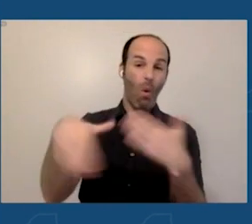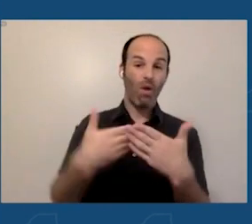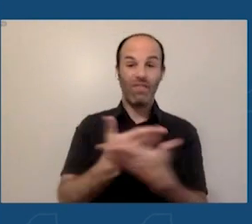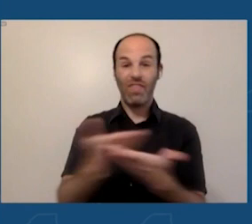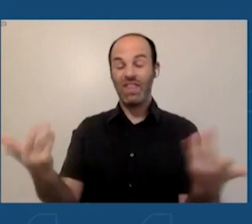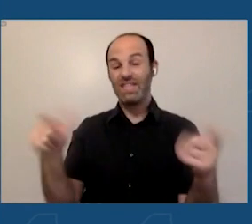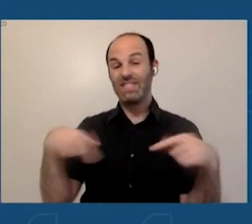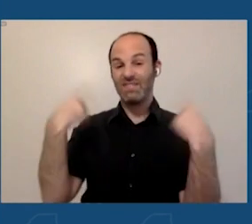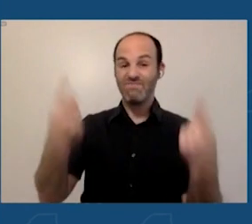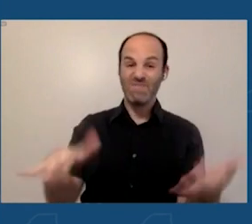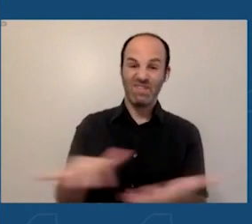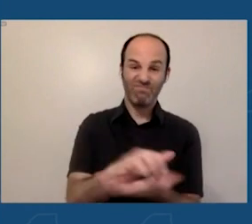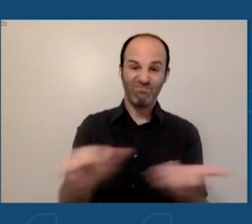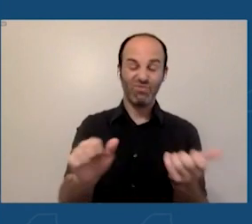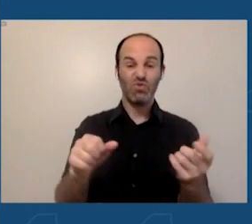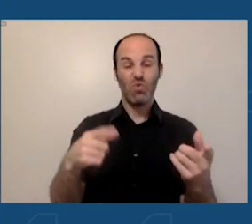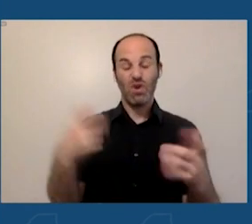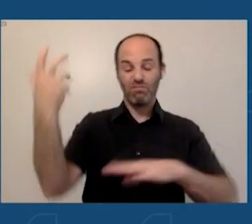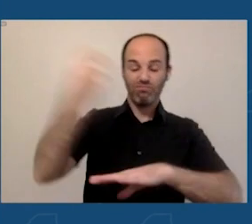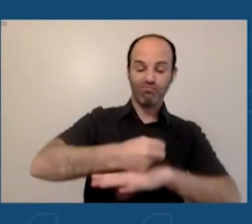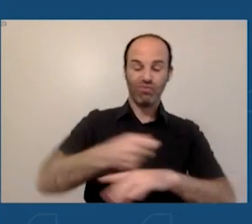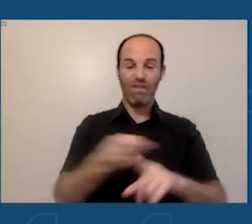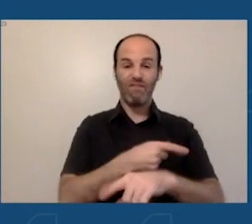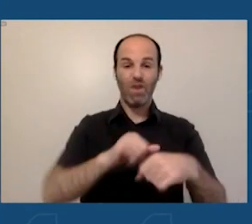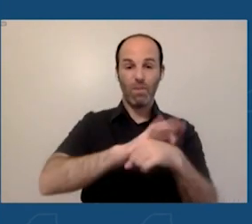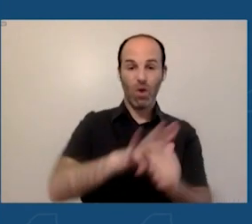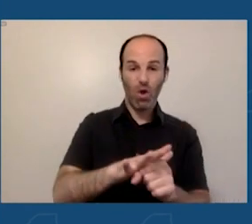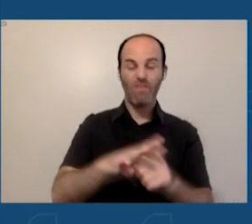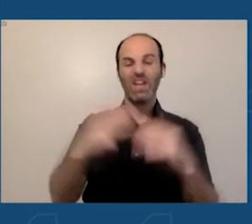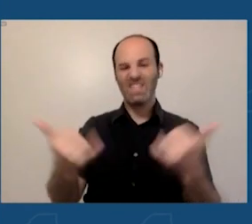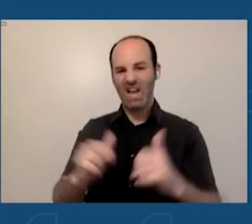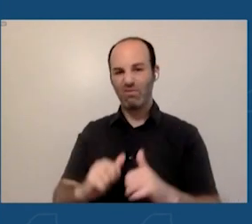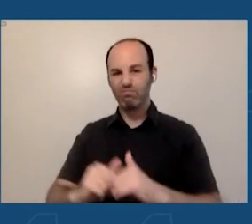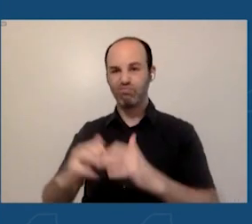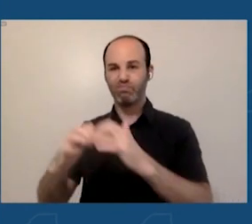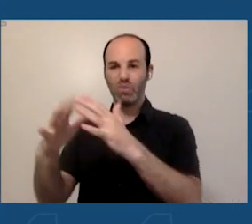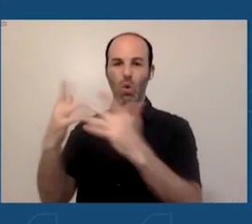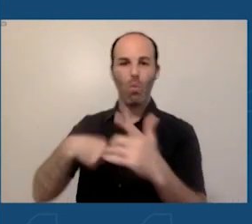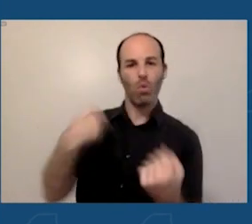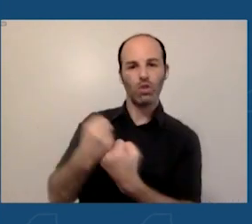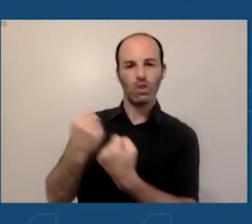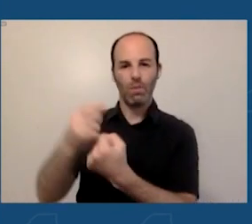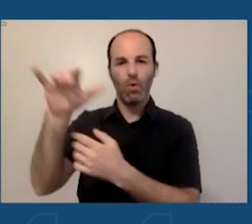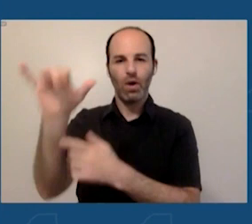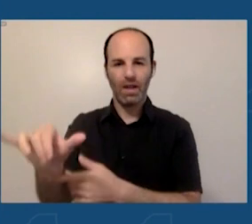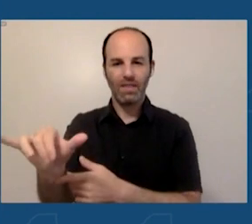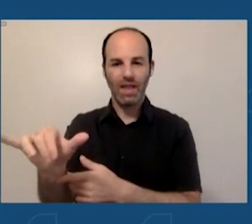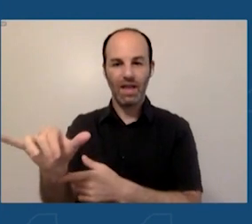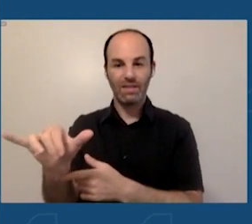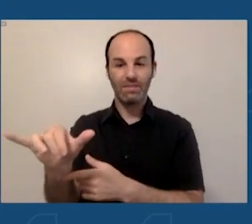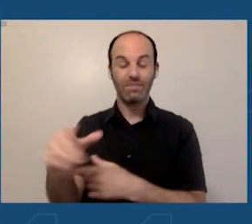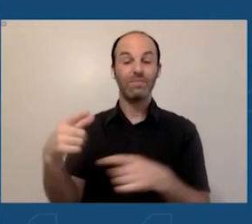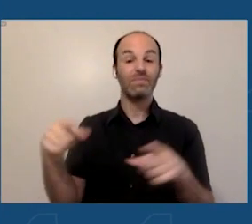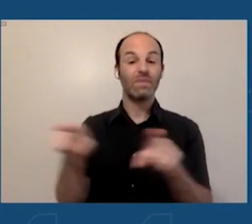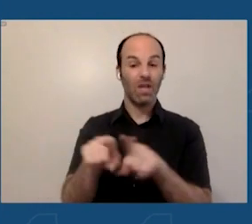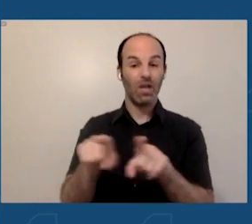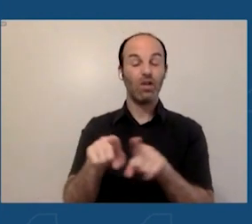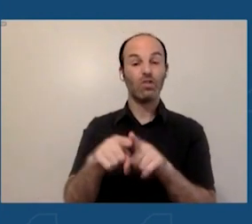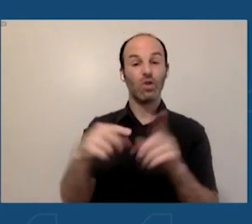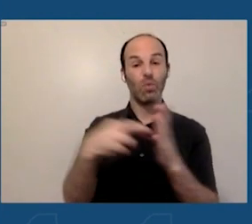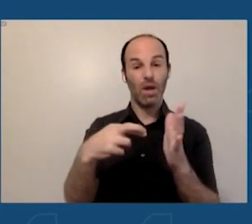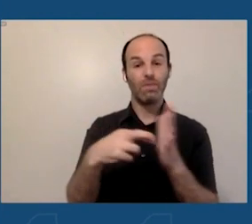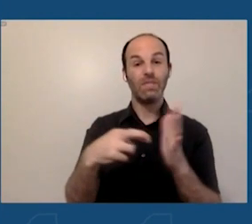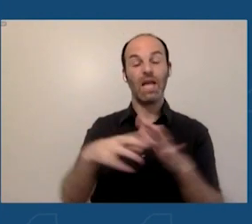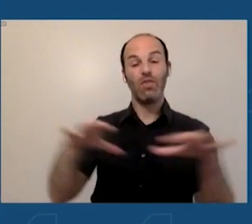by COVID-19. I also represent the New York City Child Care Resource and Referral Consortium, and along with